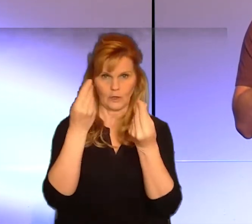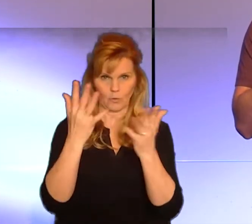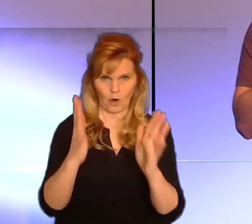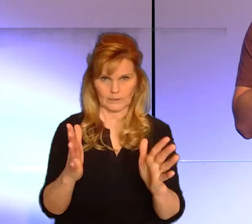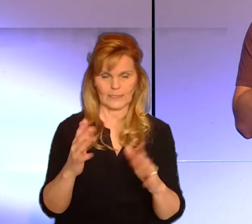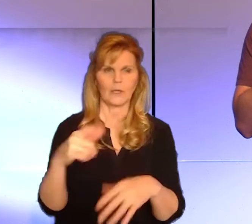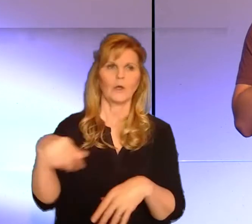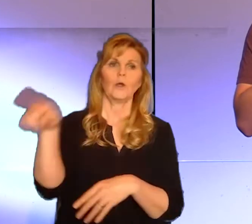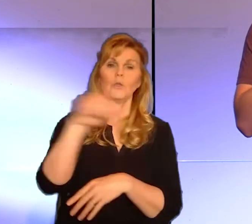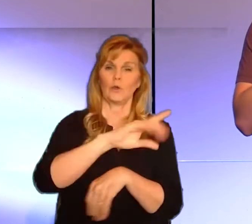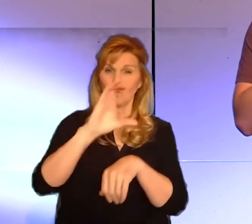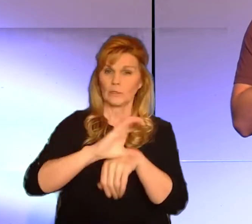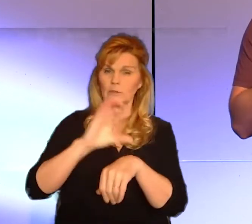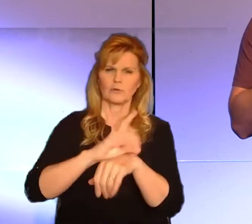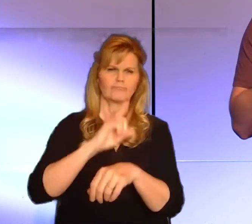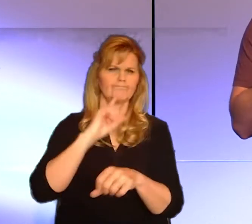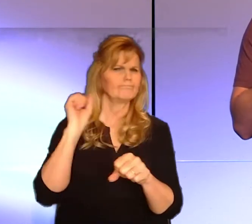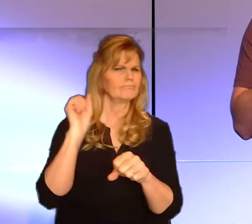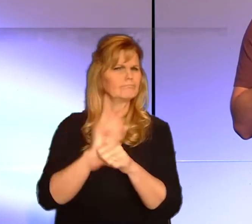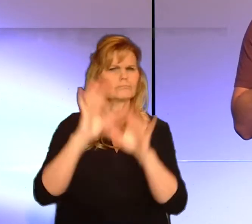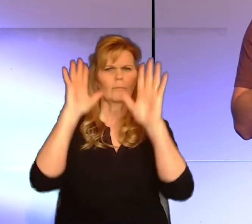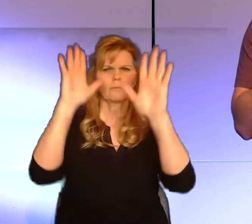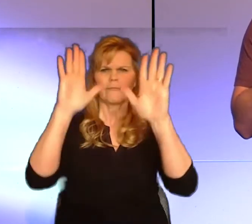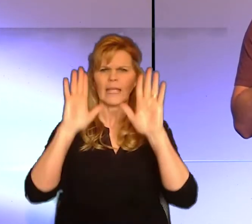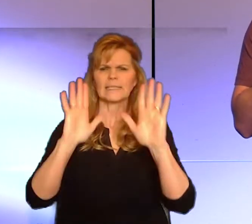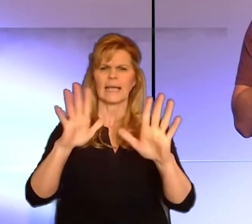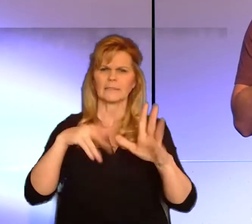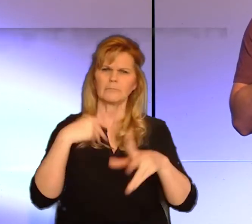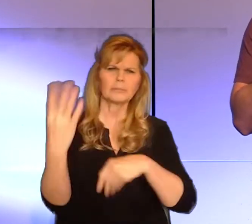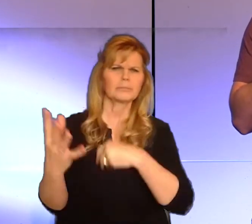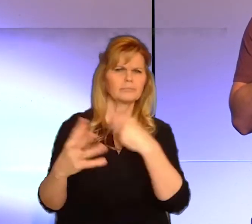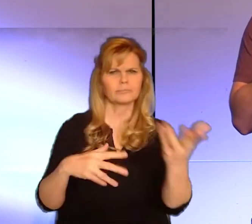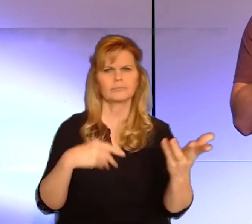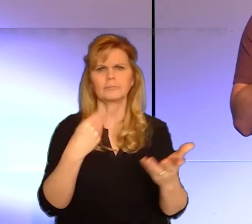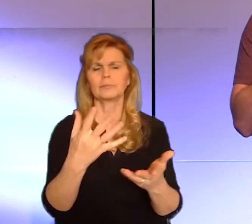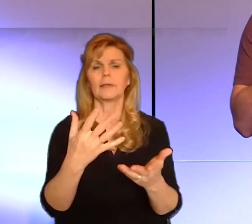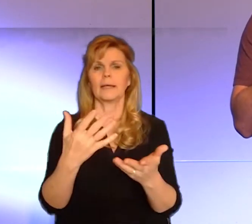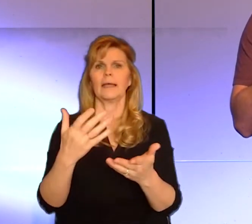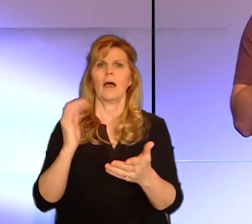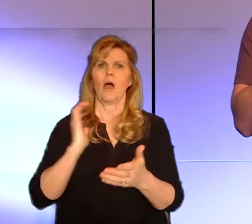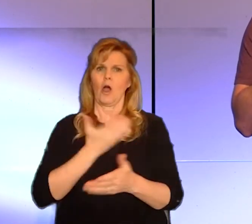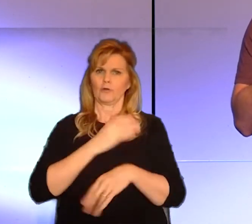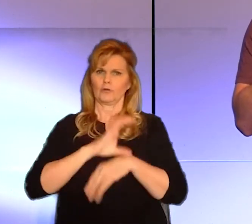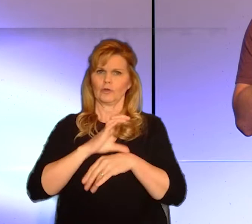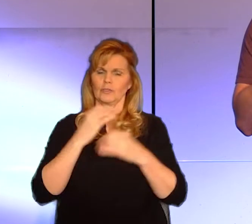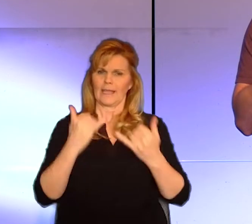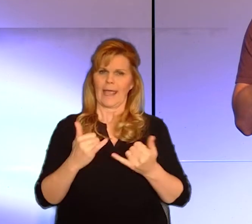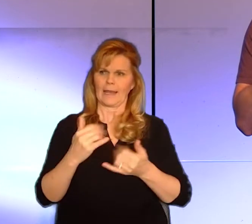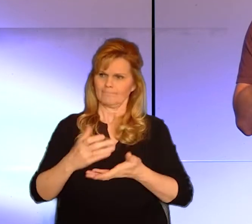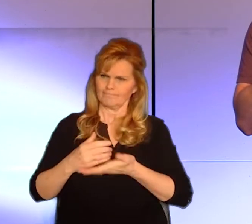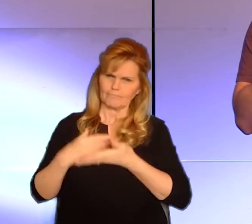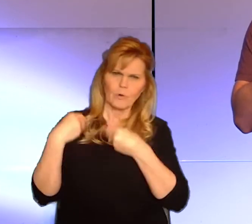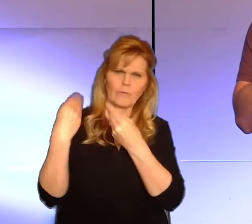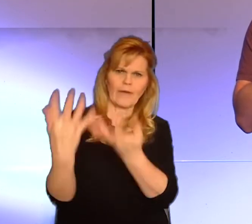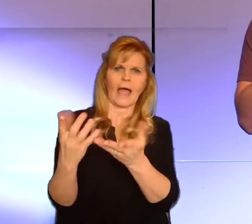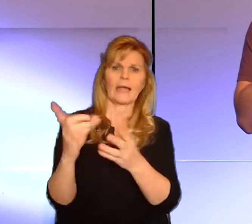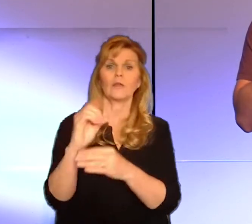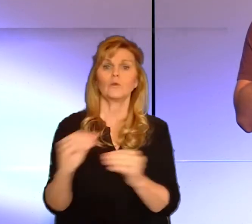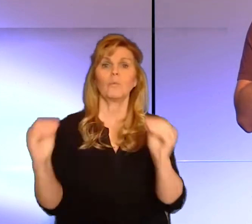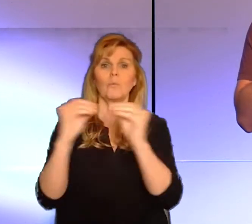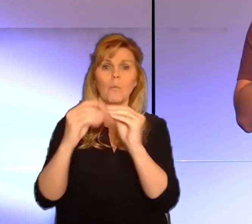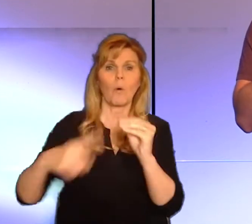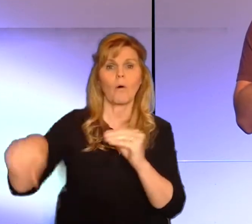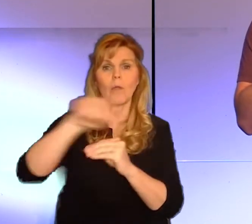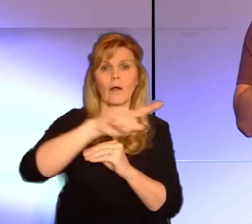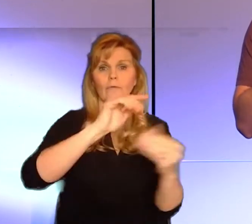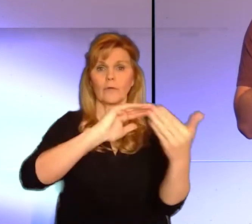guys as a church have stepped up so big during this season, and it's empowered the church not only to be able to do what we do and reach our